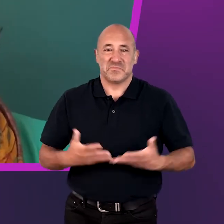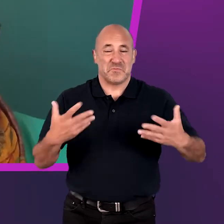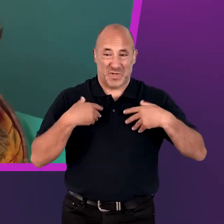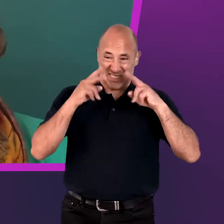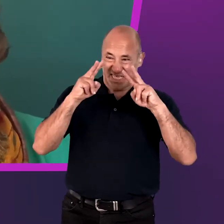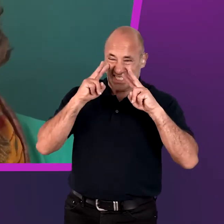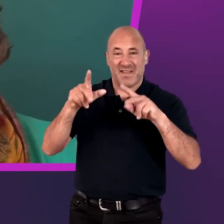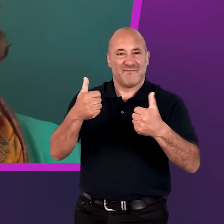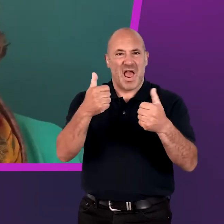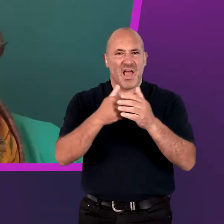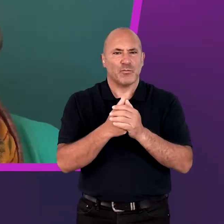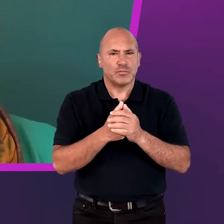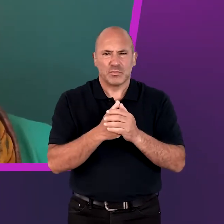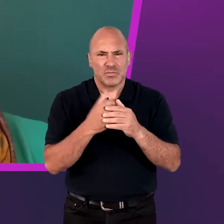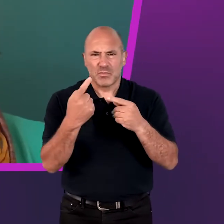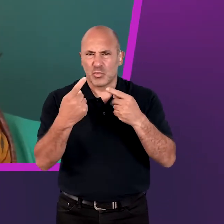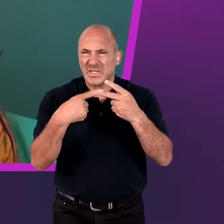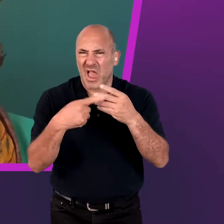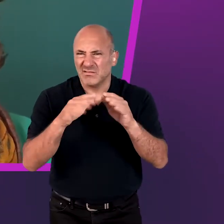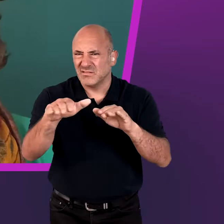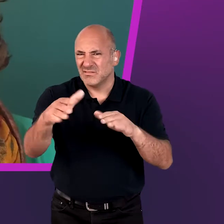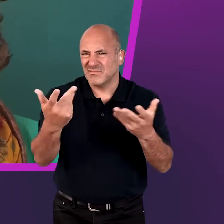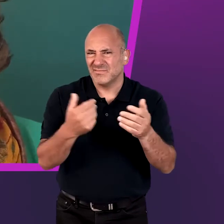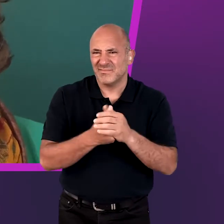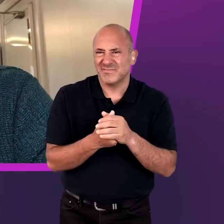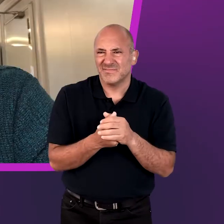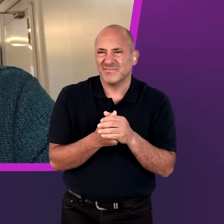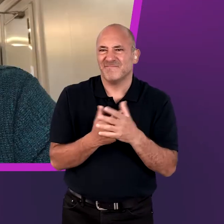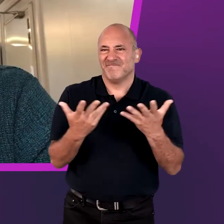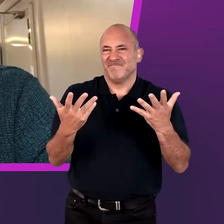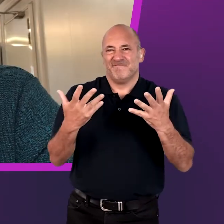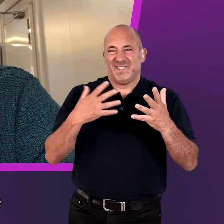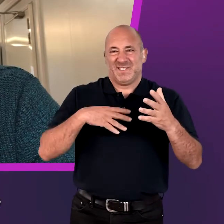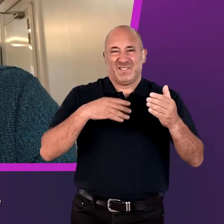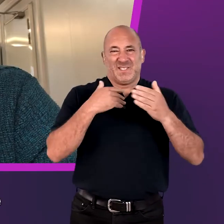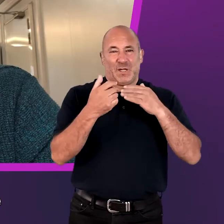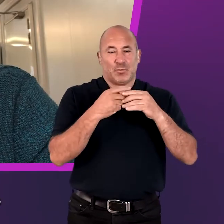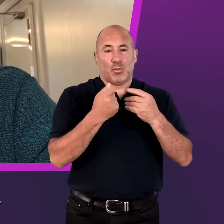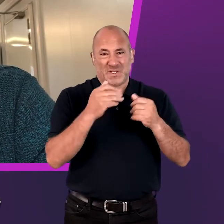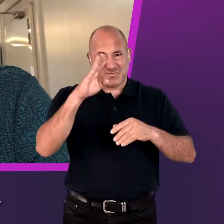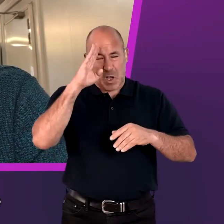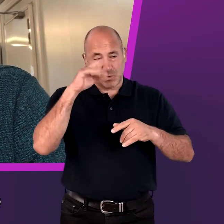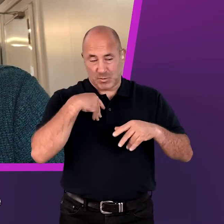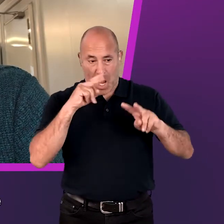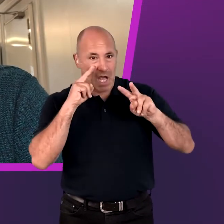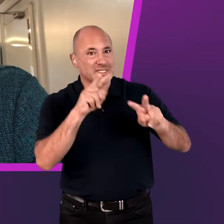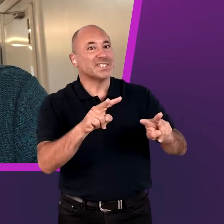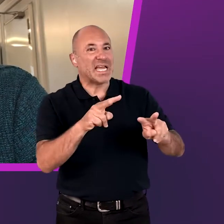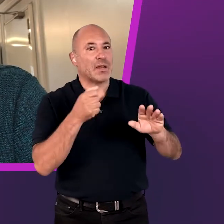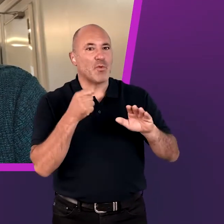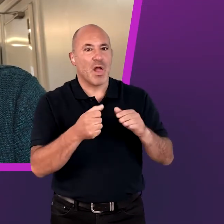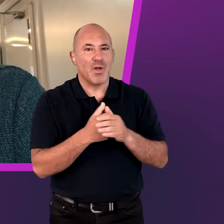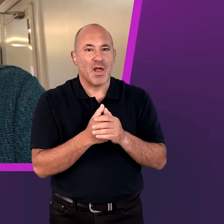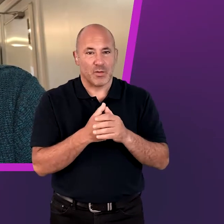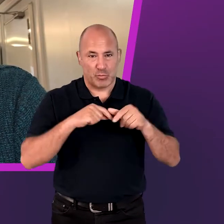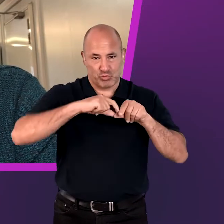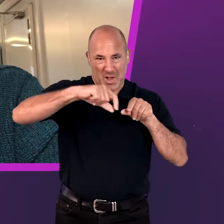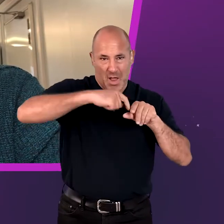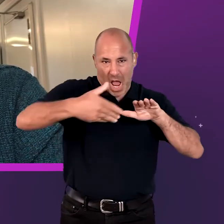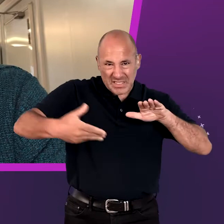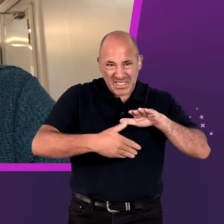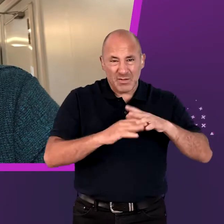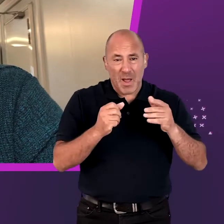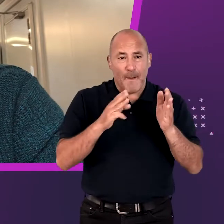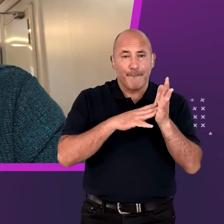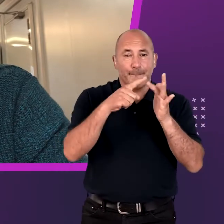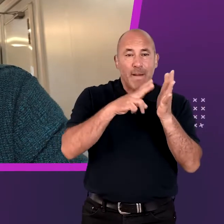That's okay for things we can see, but what else do we need to do, James? We need to deal with the hidden dangers within the railway as well. Underneath our